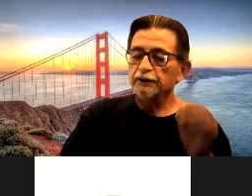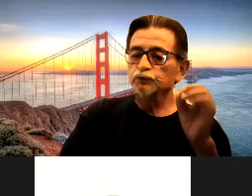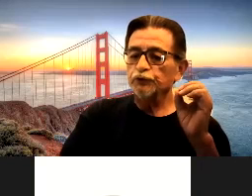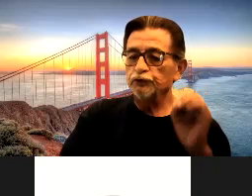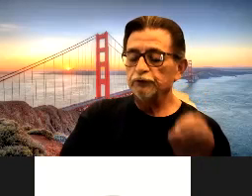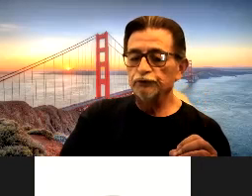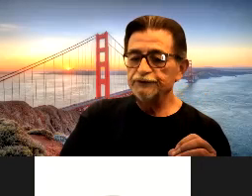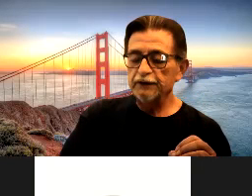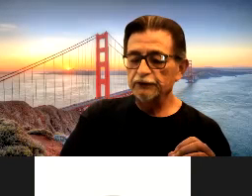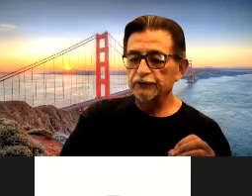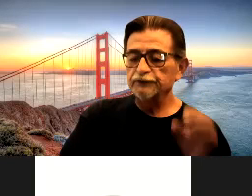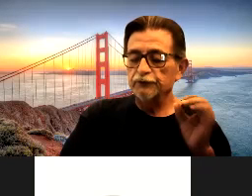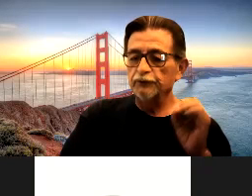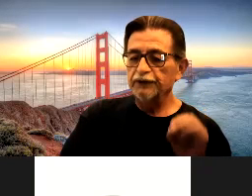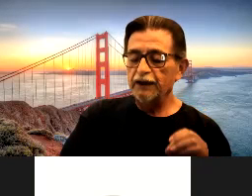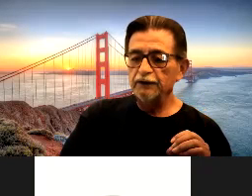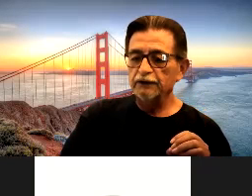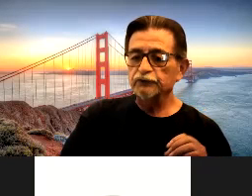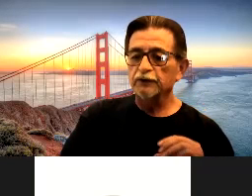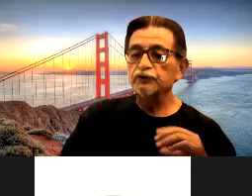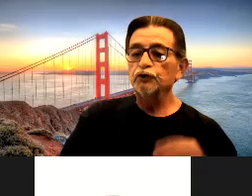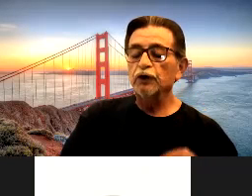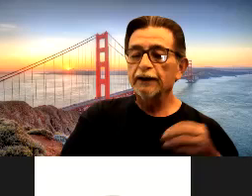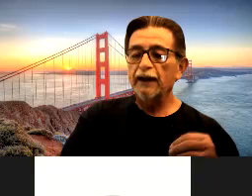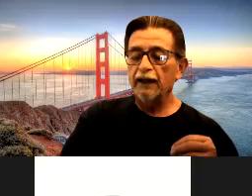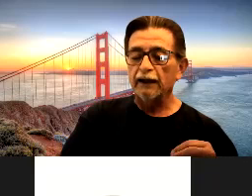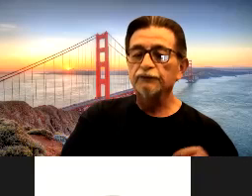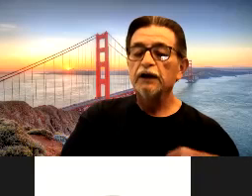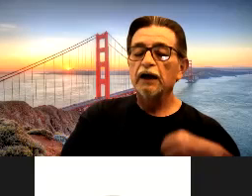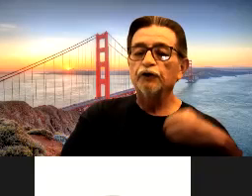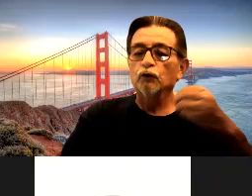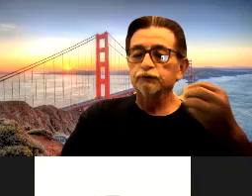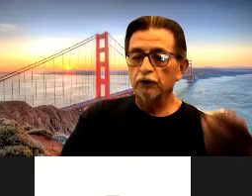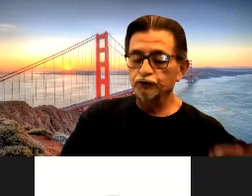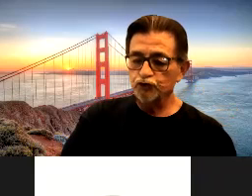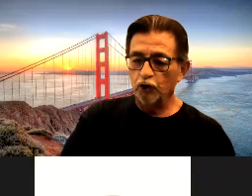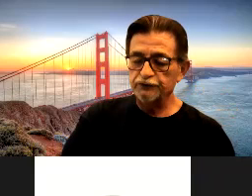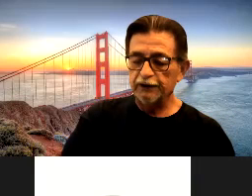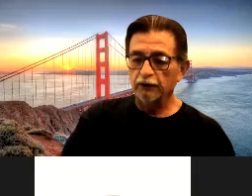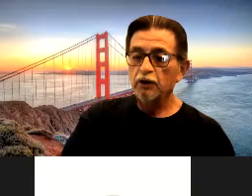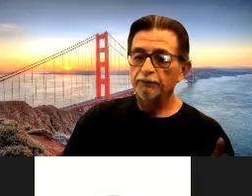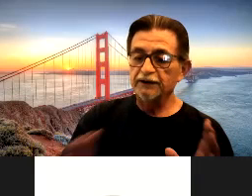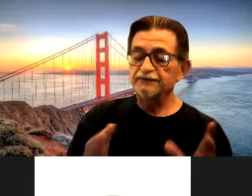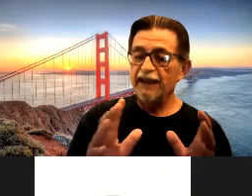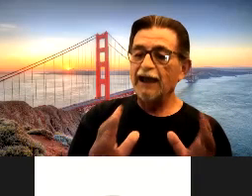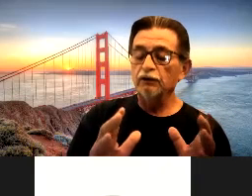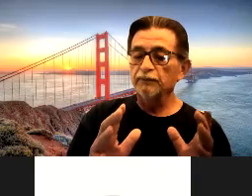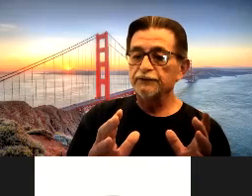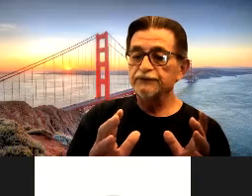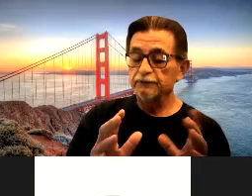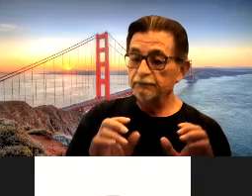remember is when you lose electrons or gain electrons, you're going to have an overall charge now, because